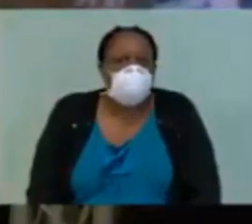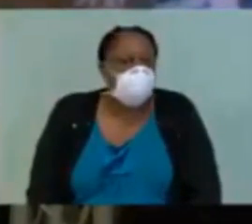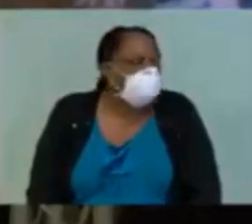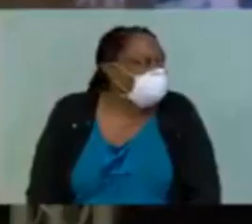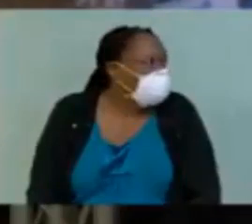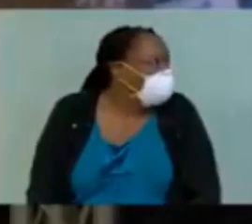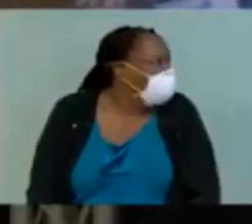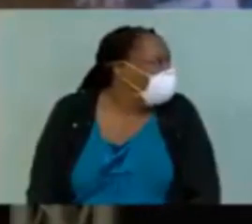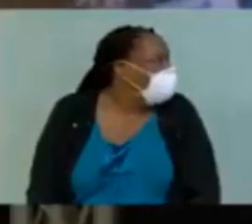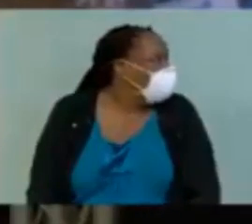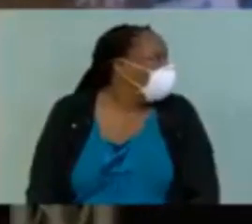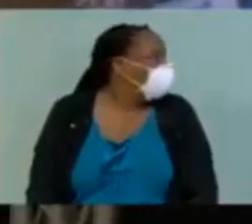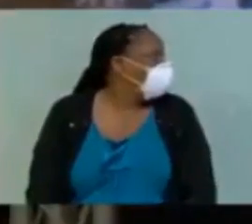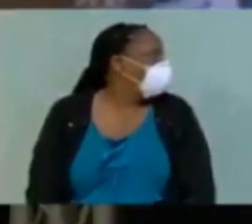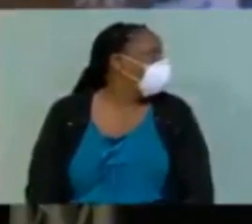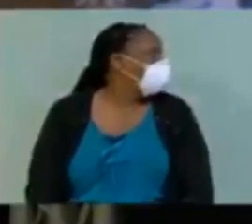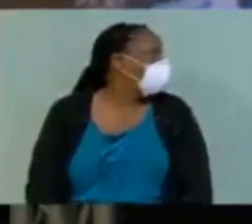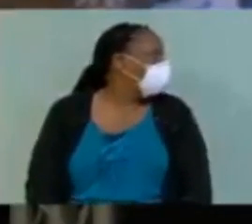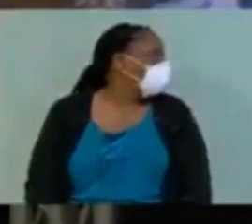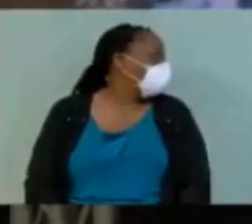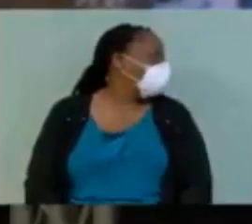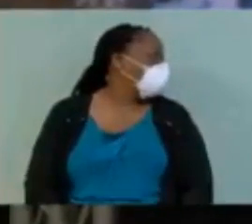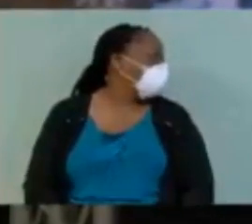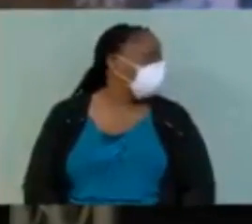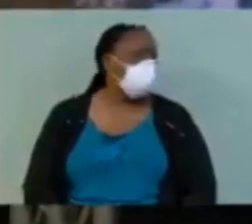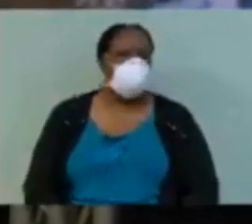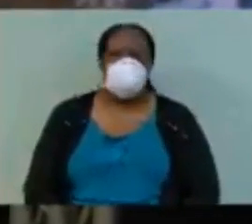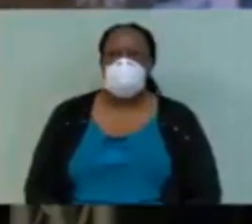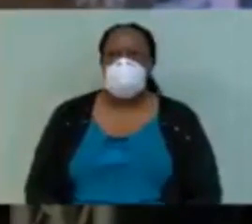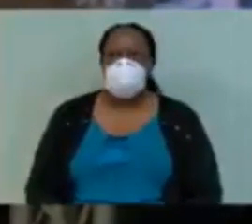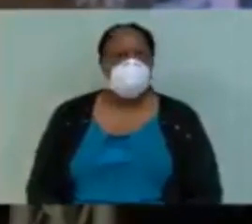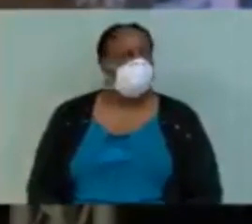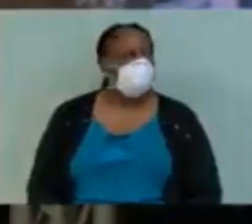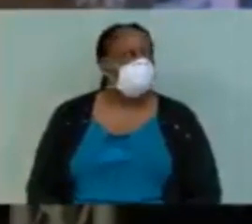in questions and hopefully get you some good answers.